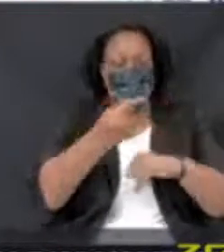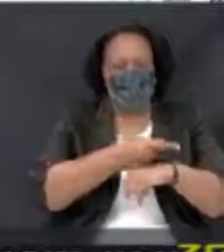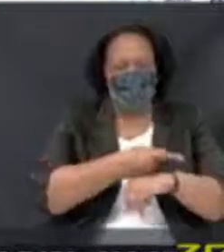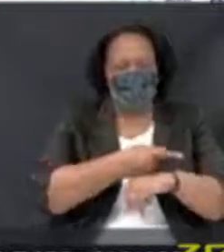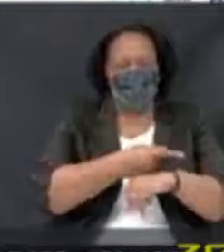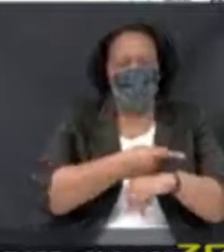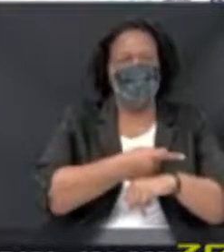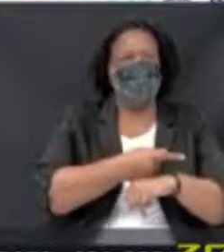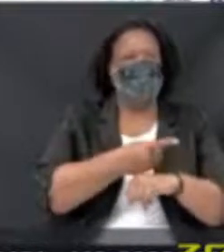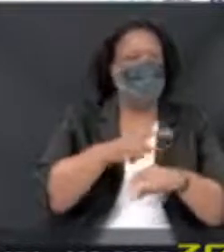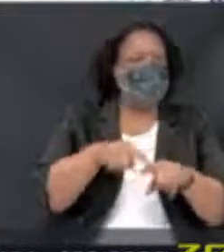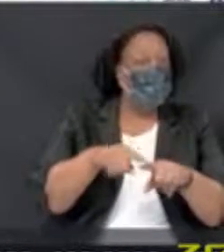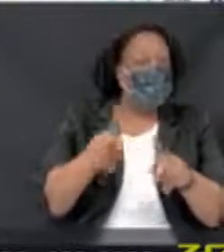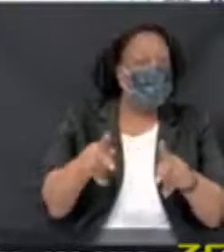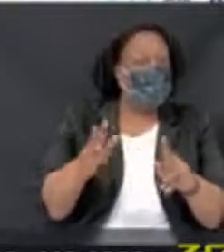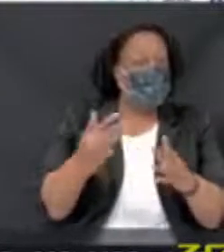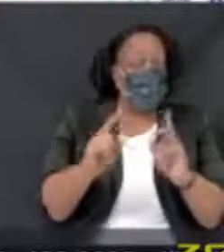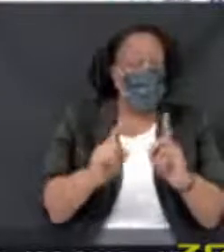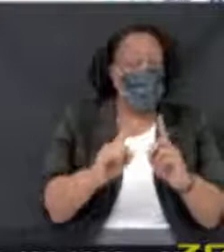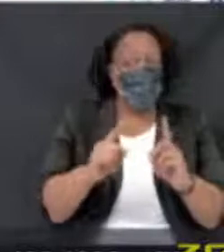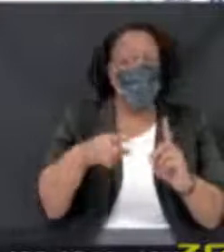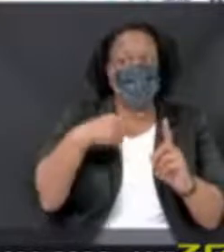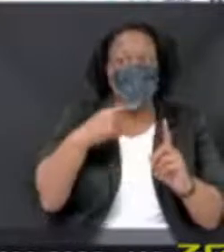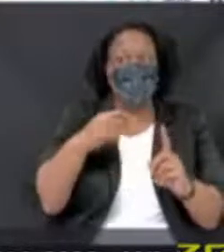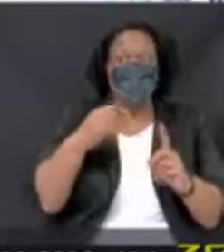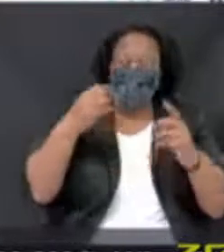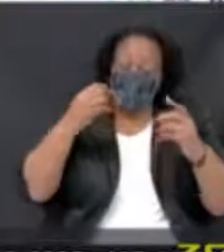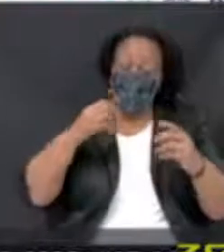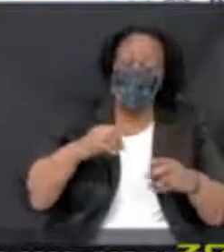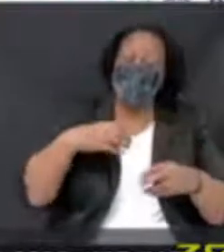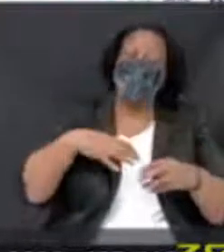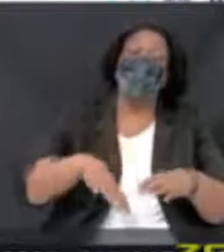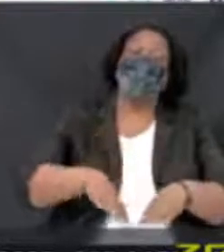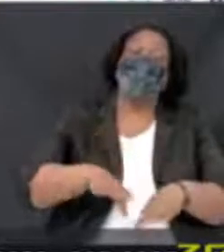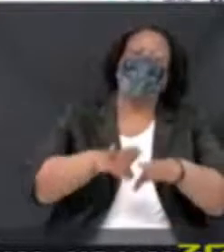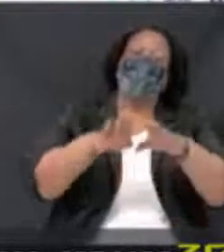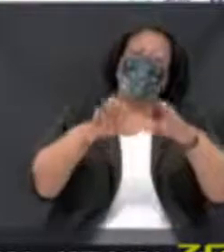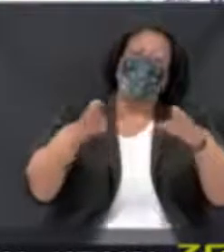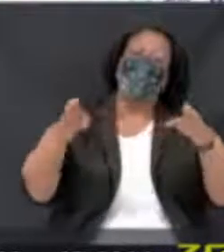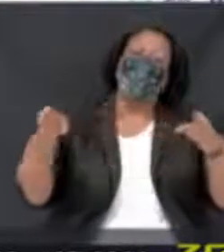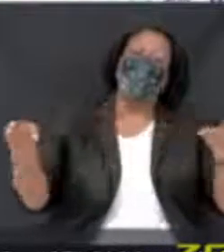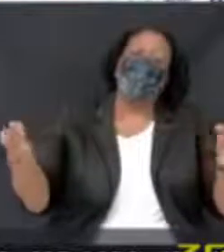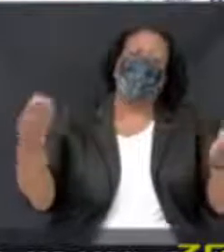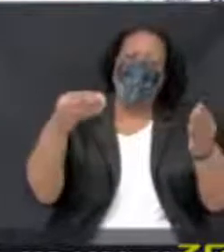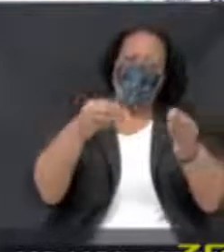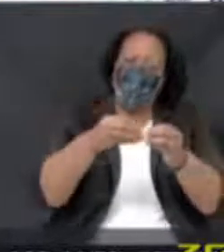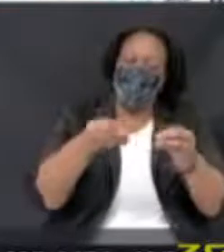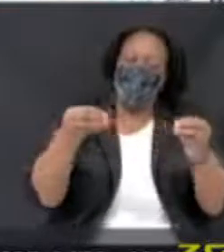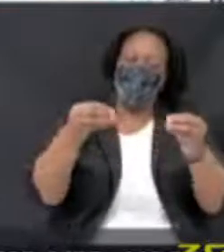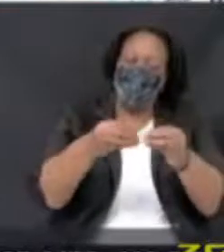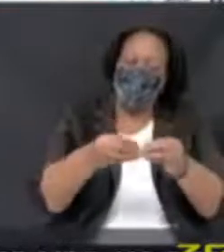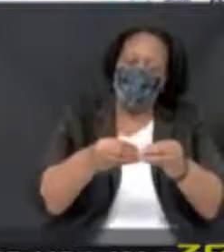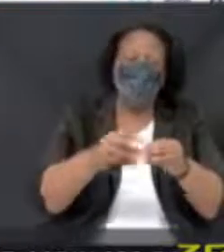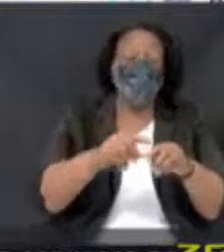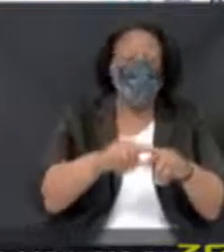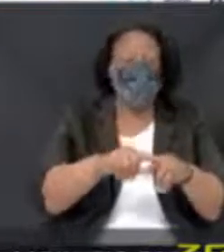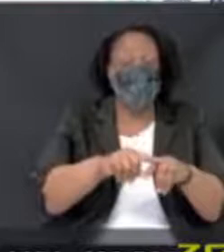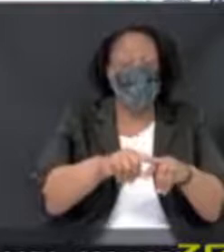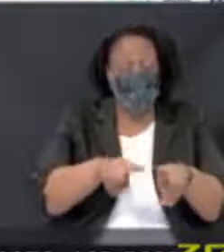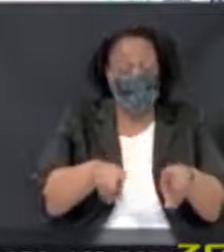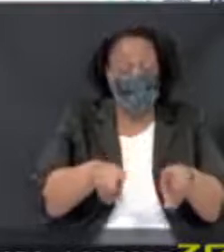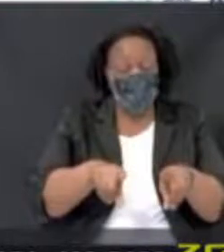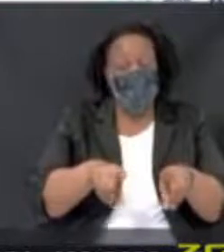Superintendent Henry. And it's time for us to move forward. And we have to do so in a very proactive as well as